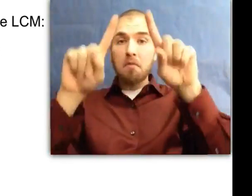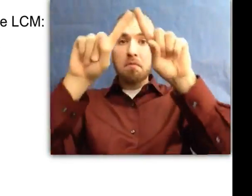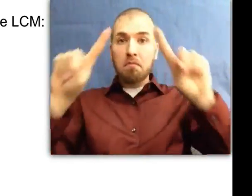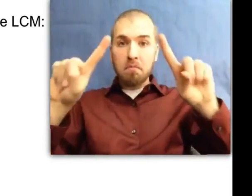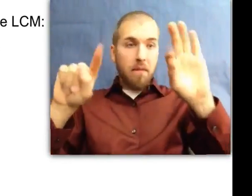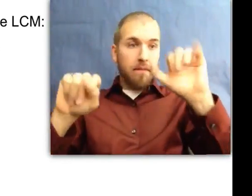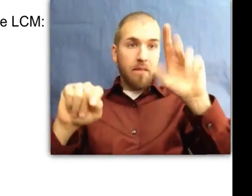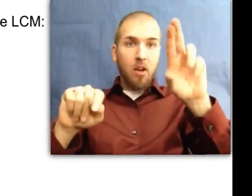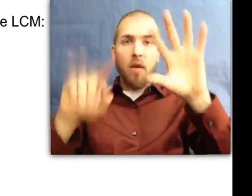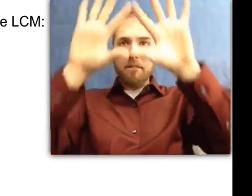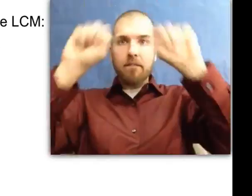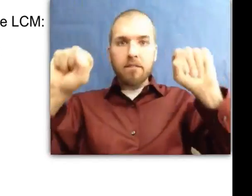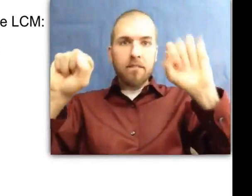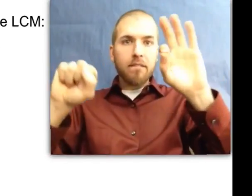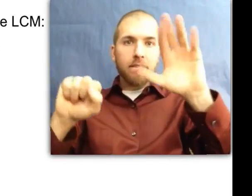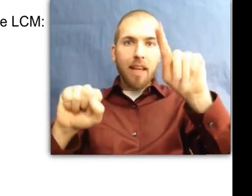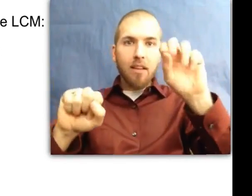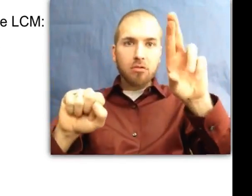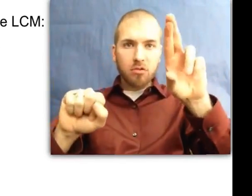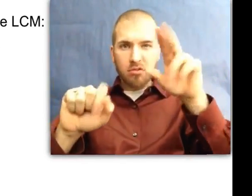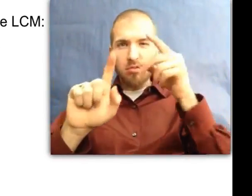We're going to apply a factor,